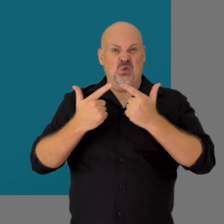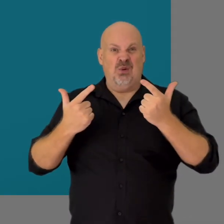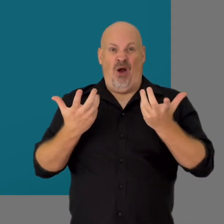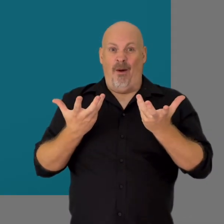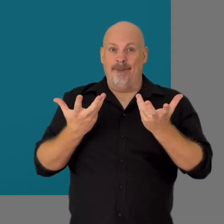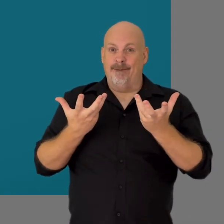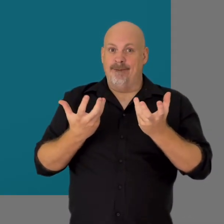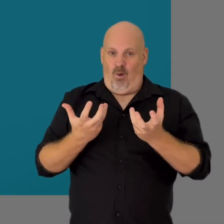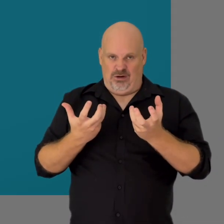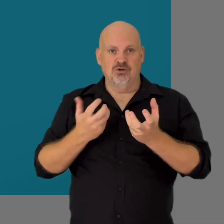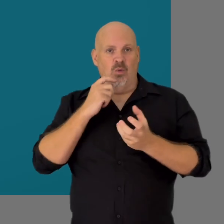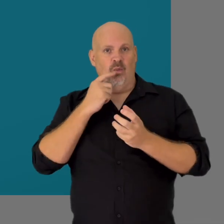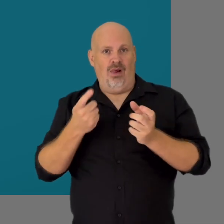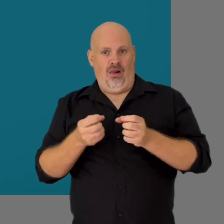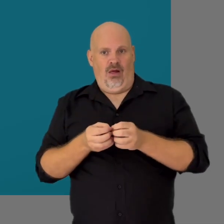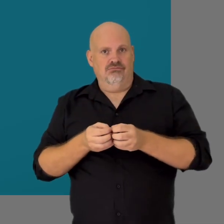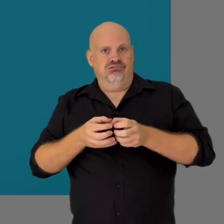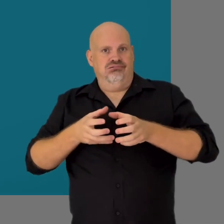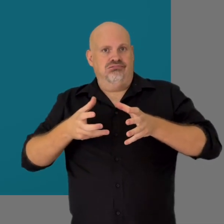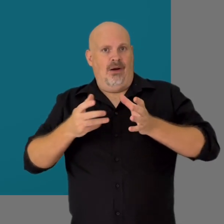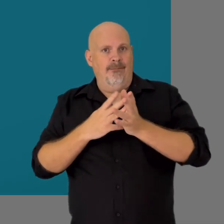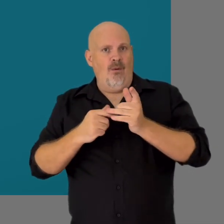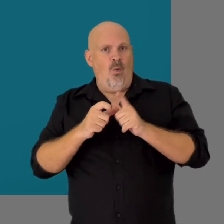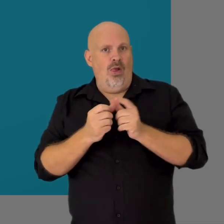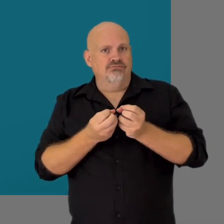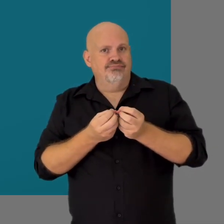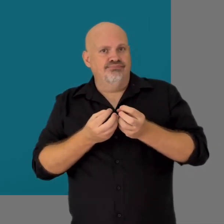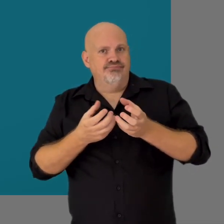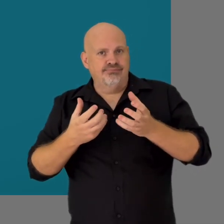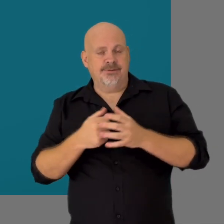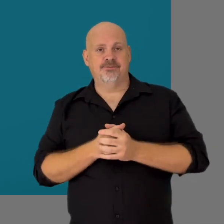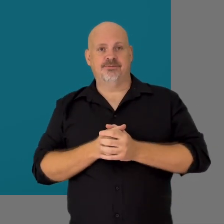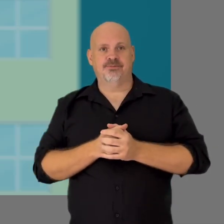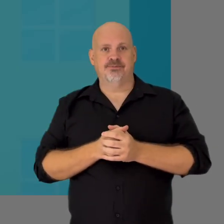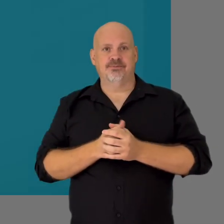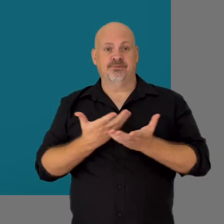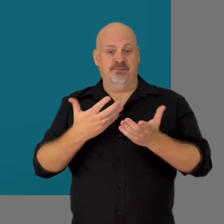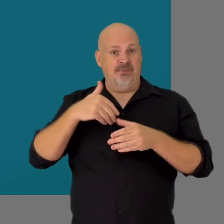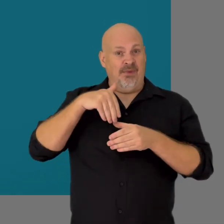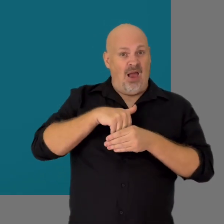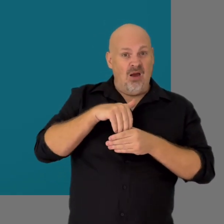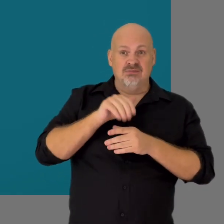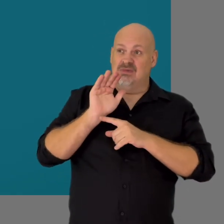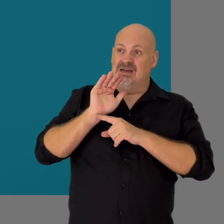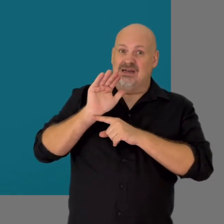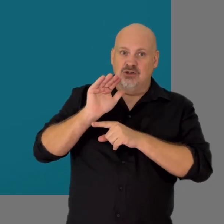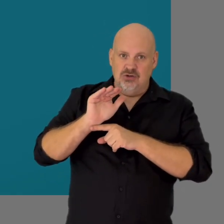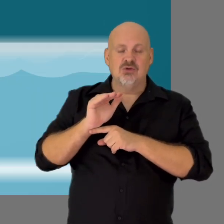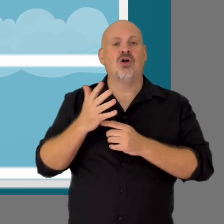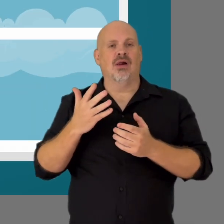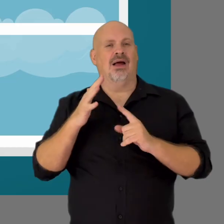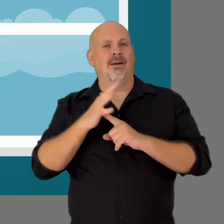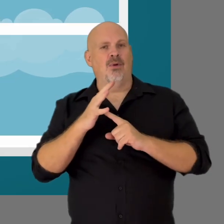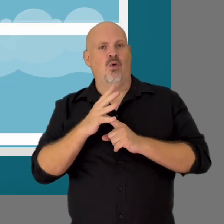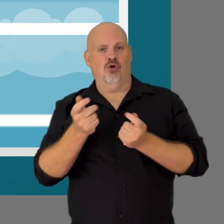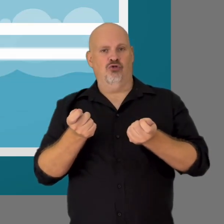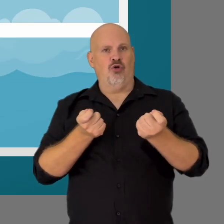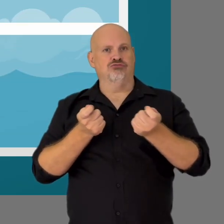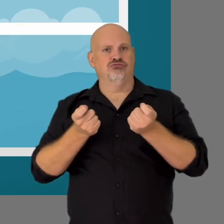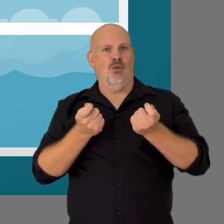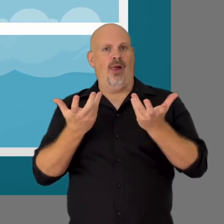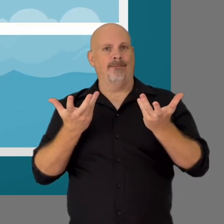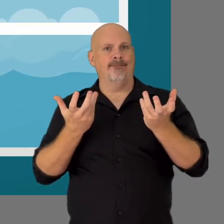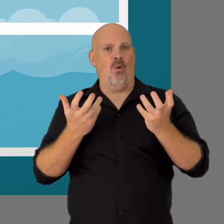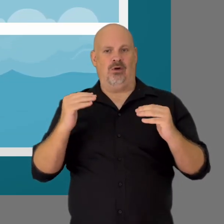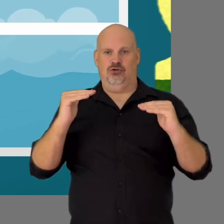Excessive moisture can originate from different sources, both external and internal. Therefore, controlling moisture levels in both